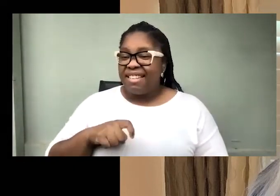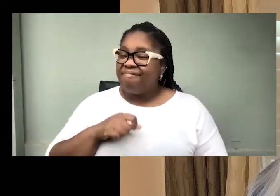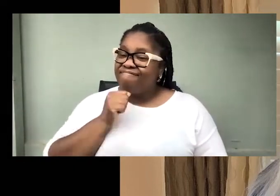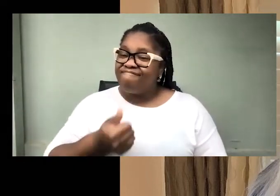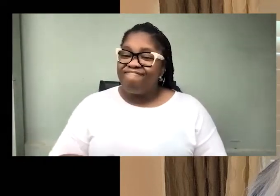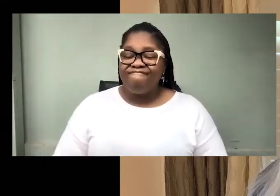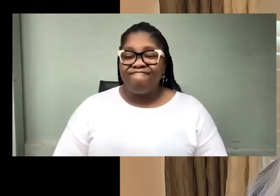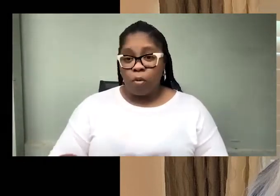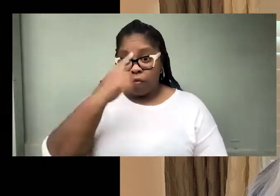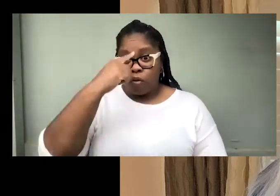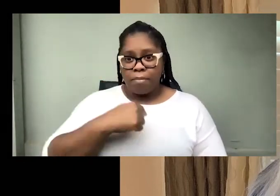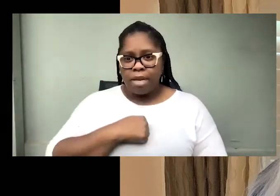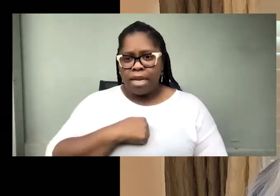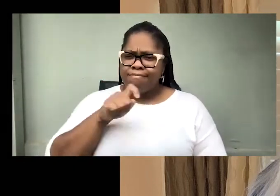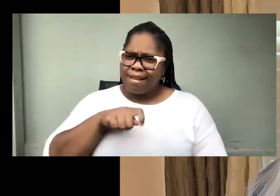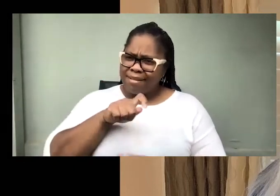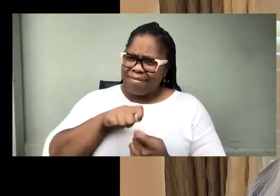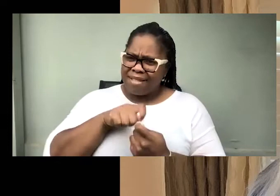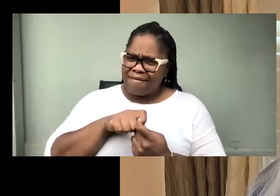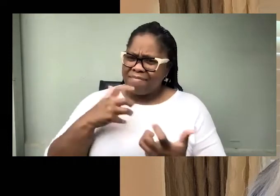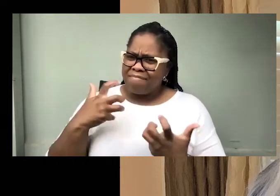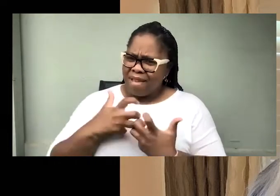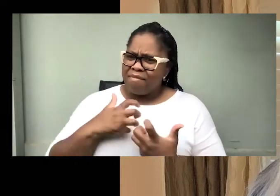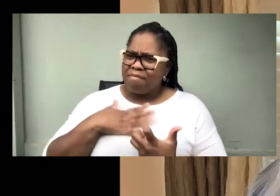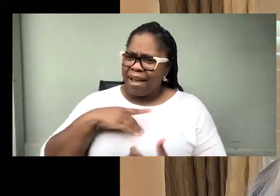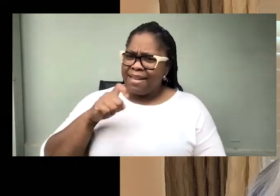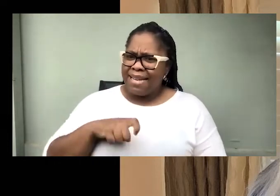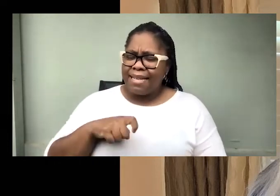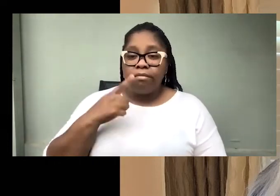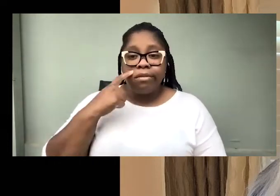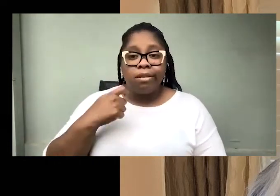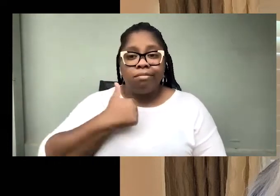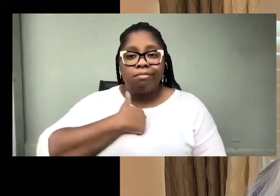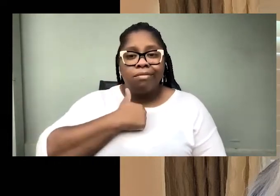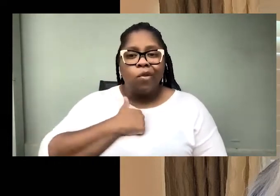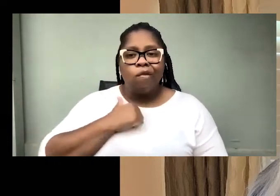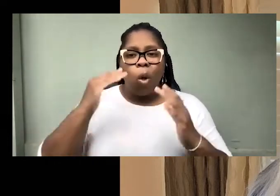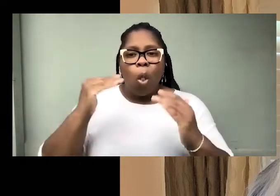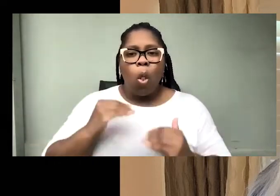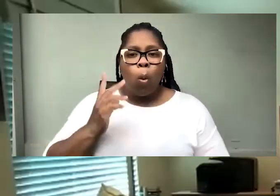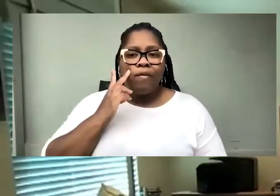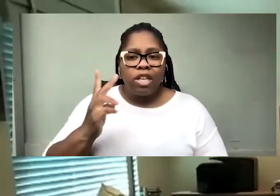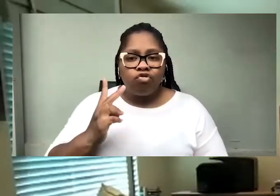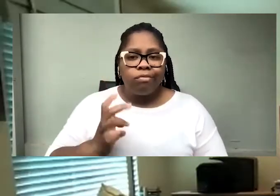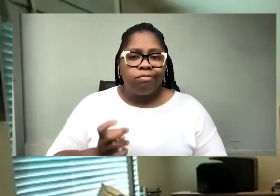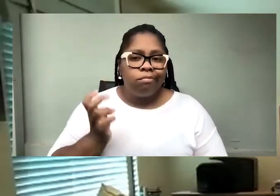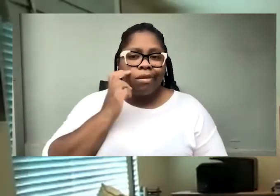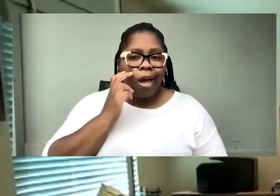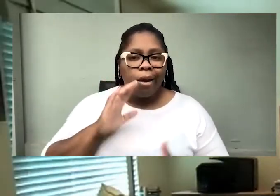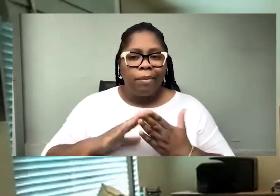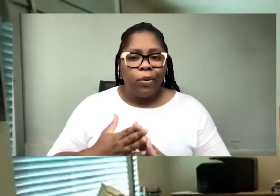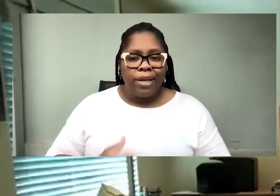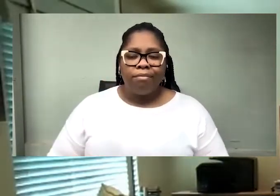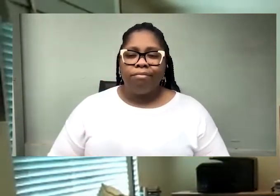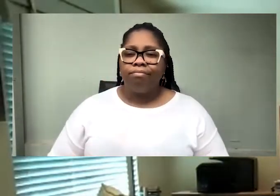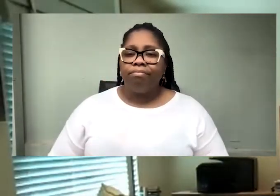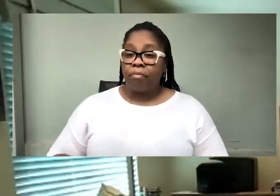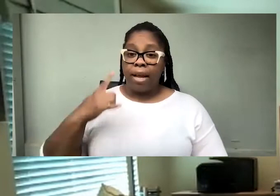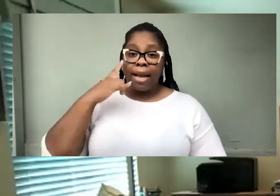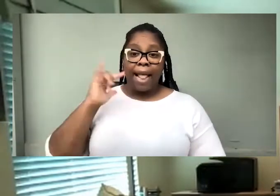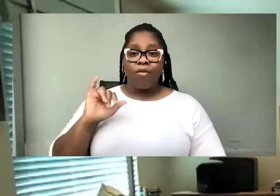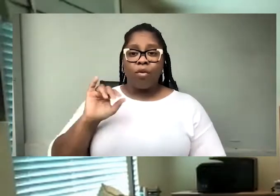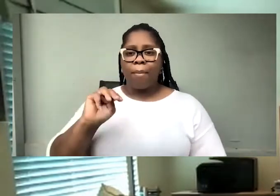needs to be very specific for the low vision or blind community. The California Master Plan on Aging